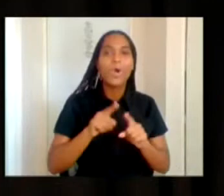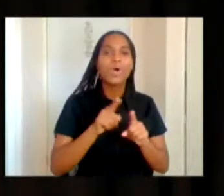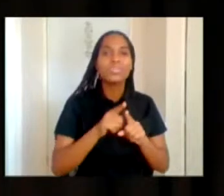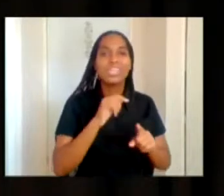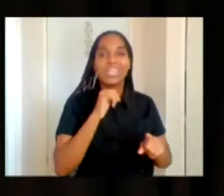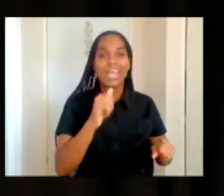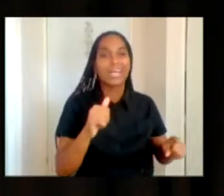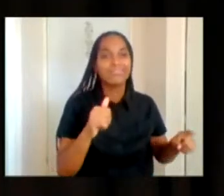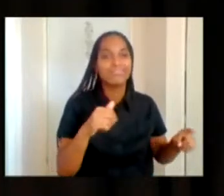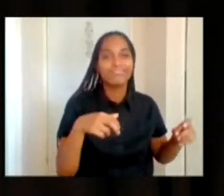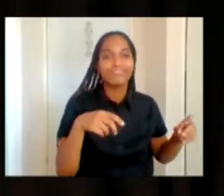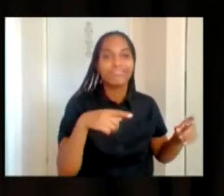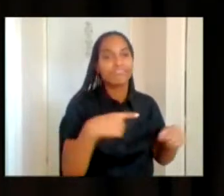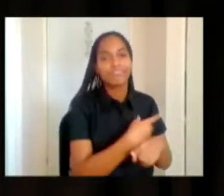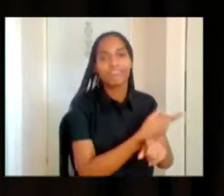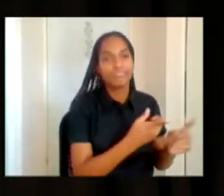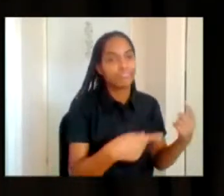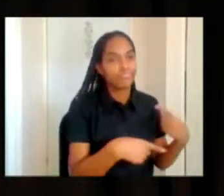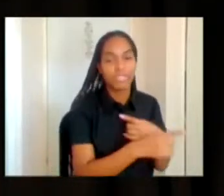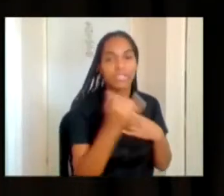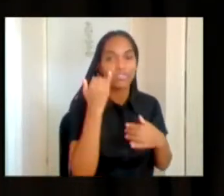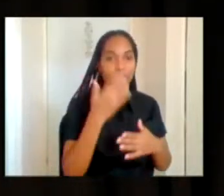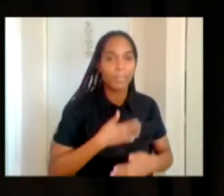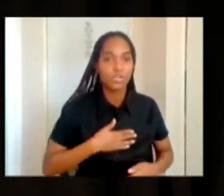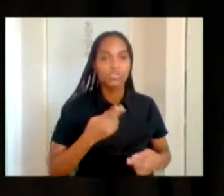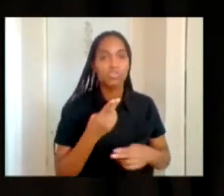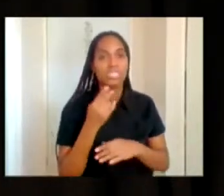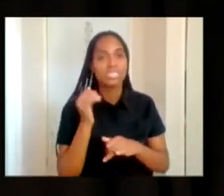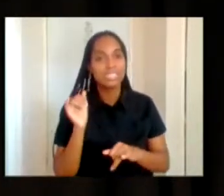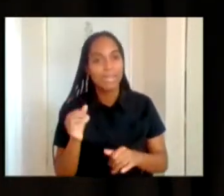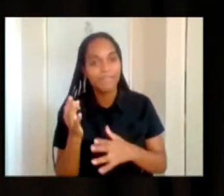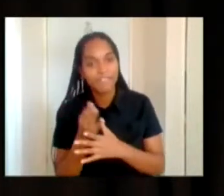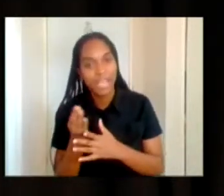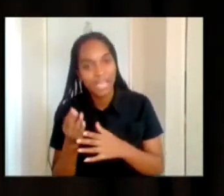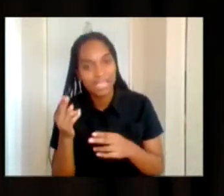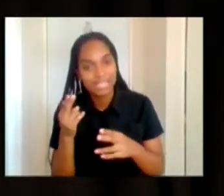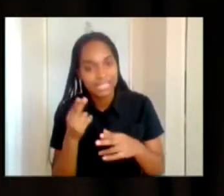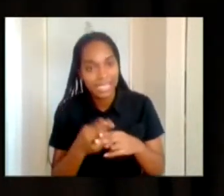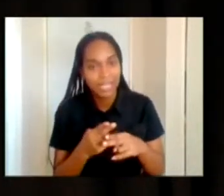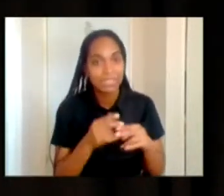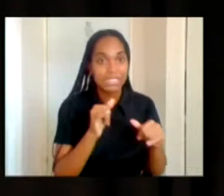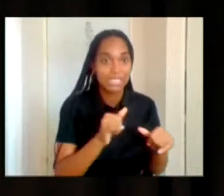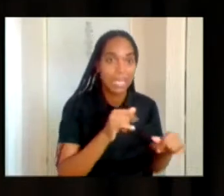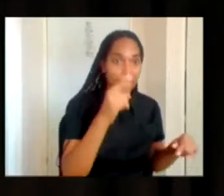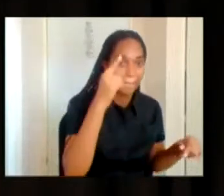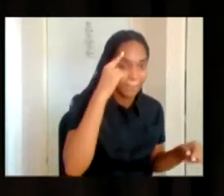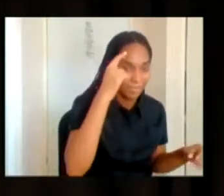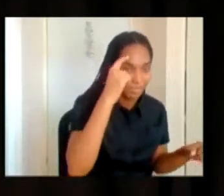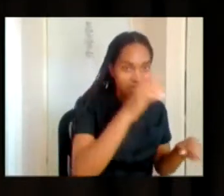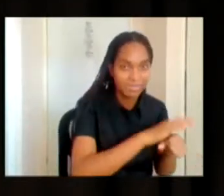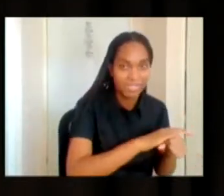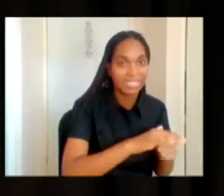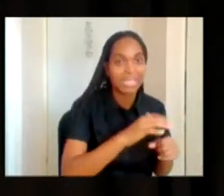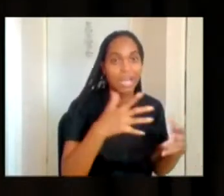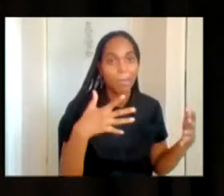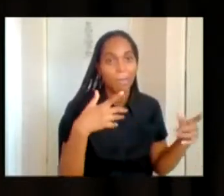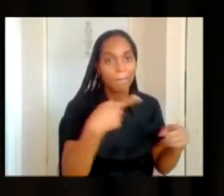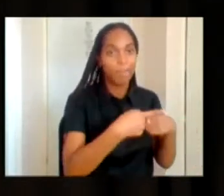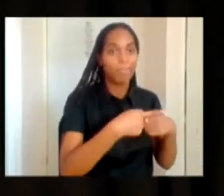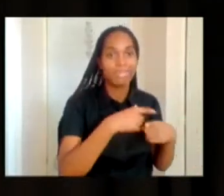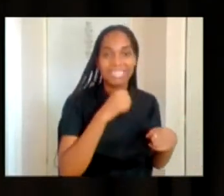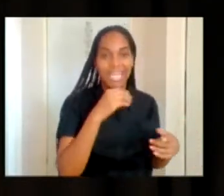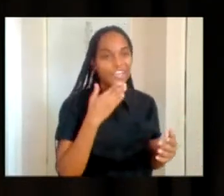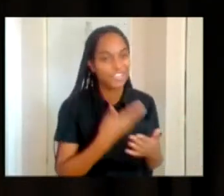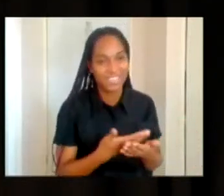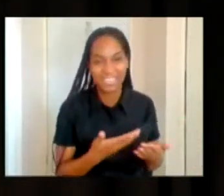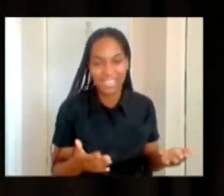standpoint. If somebody decide to use the same file names and they land in the same memory space and collide with each other, that's not a good thing. So we kept